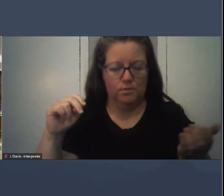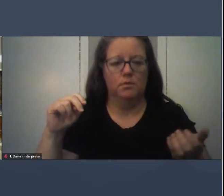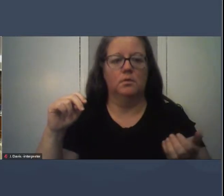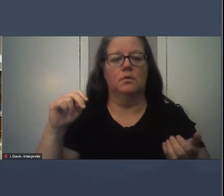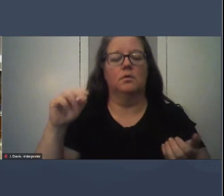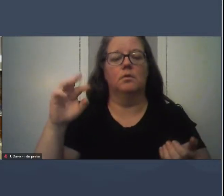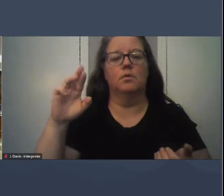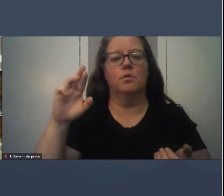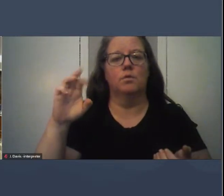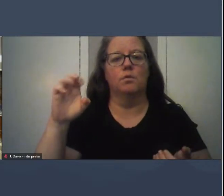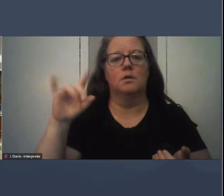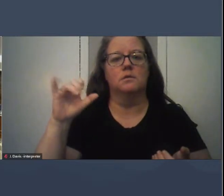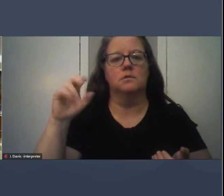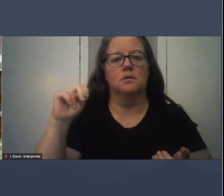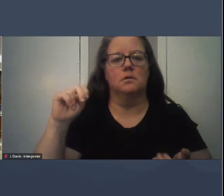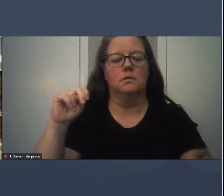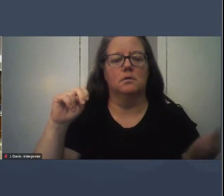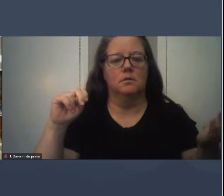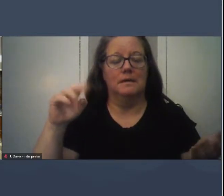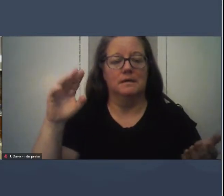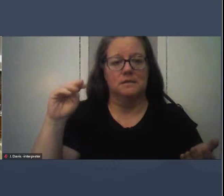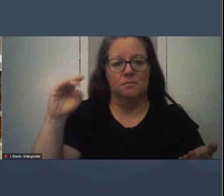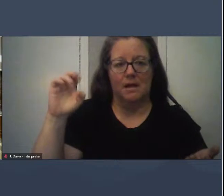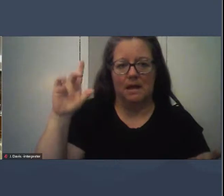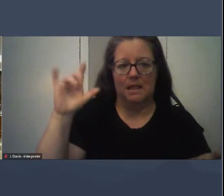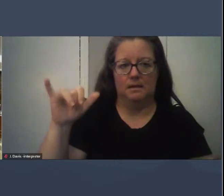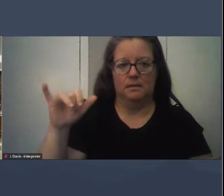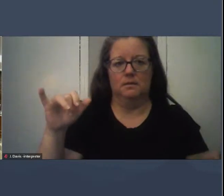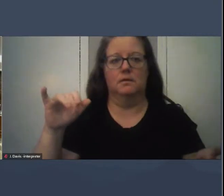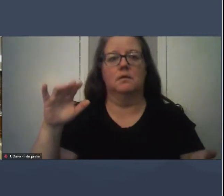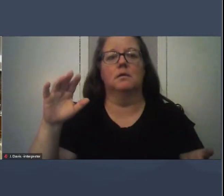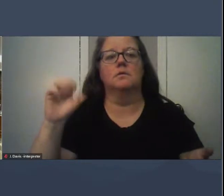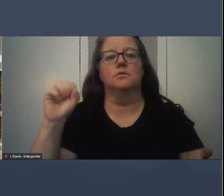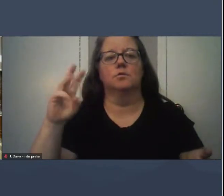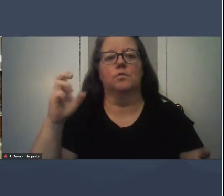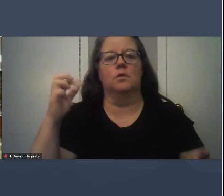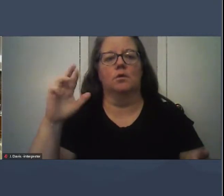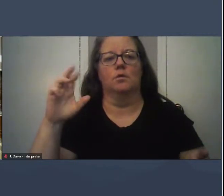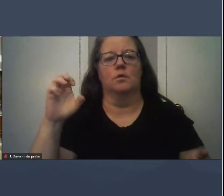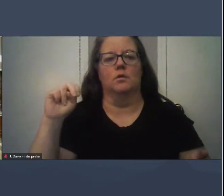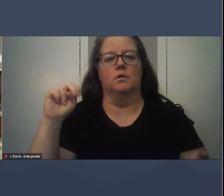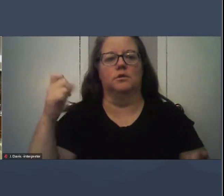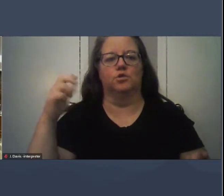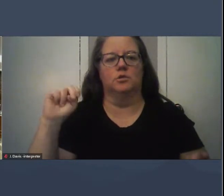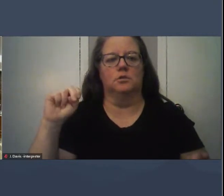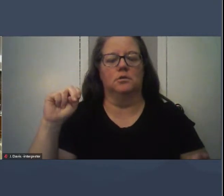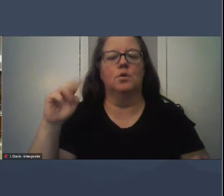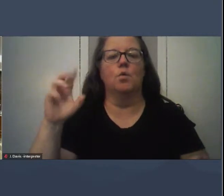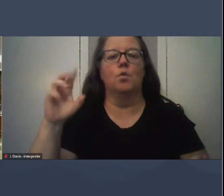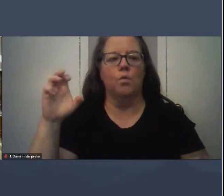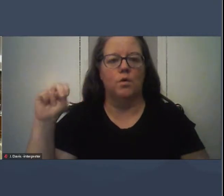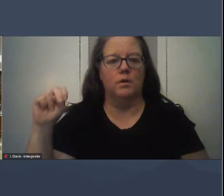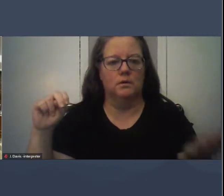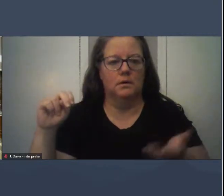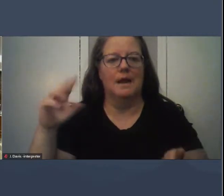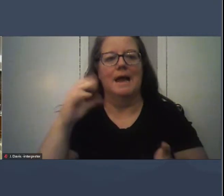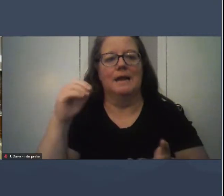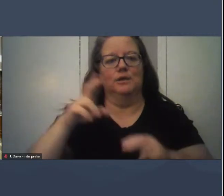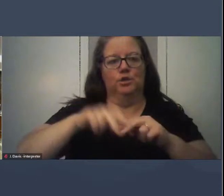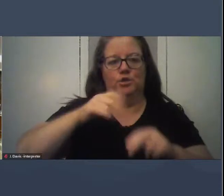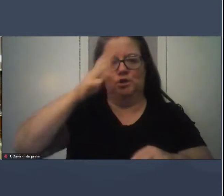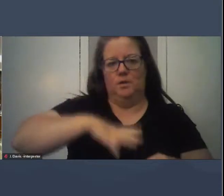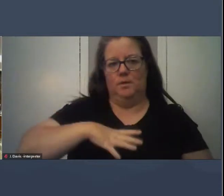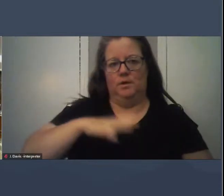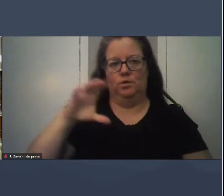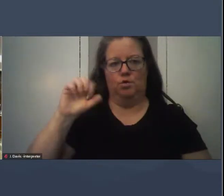Councilwoman Robinson? Present. Councilman Smiley? I'm here. Councilwoman Swearingen? Present. Councilman Warren? Present. And Chairman Colvett? And I am present.